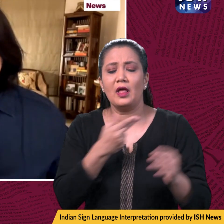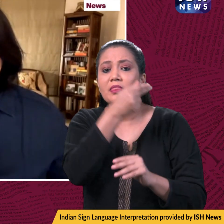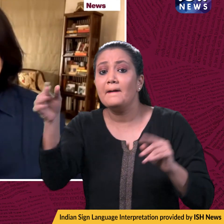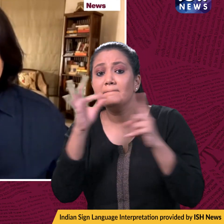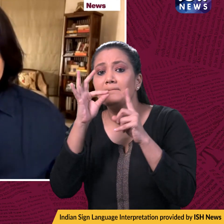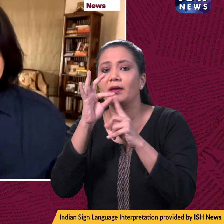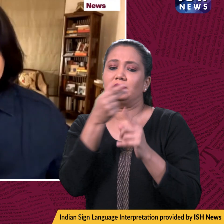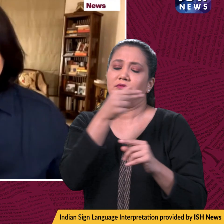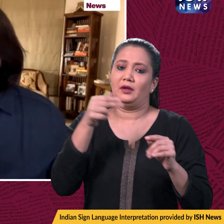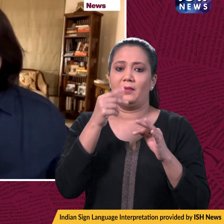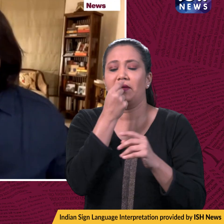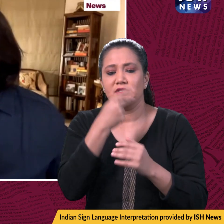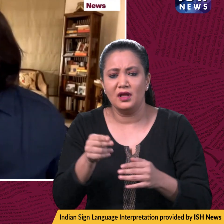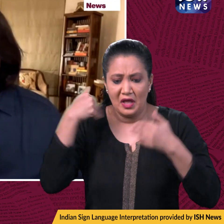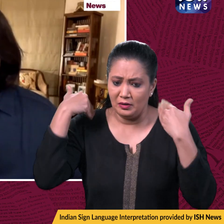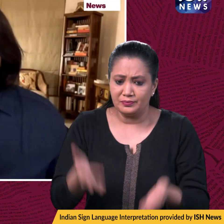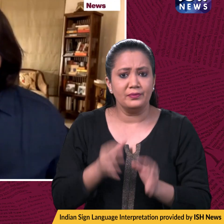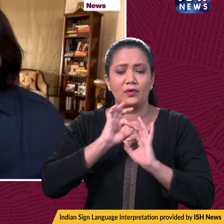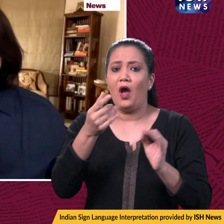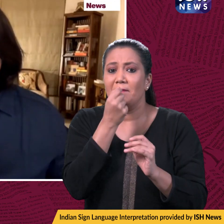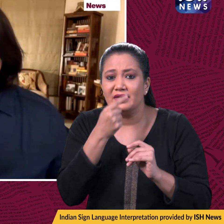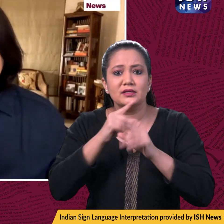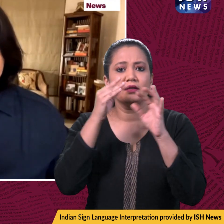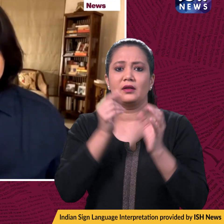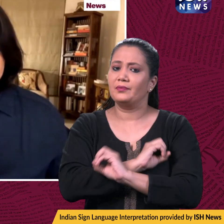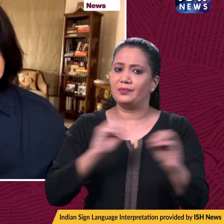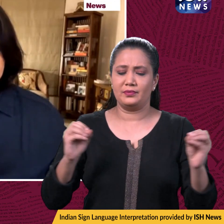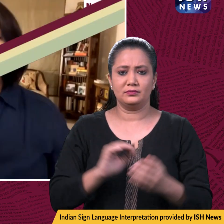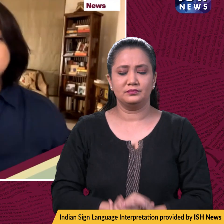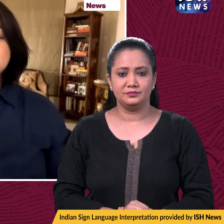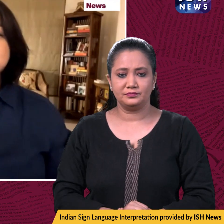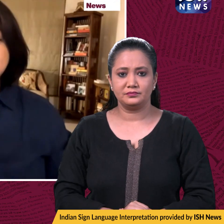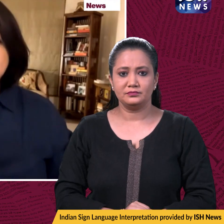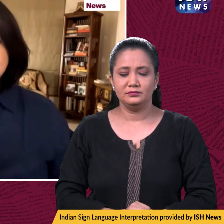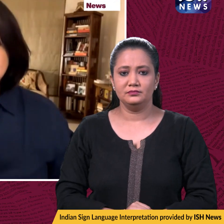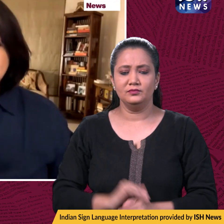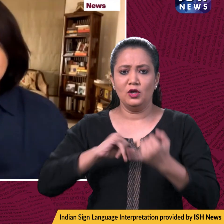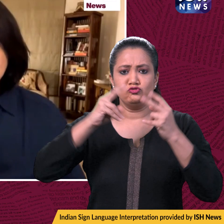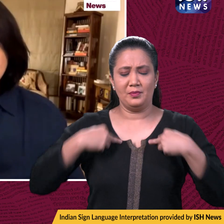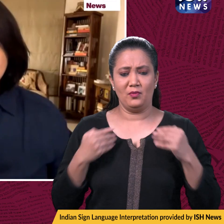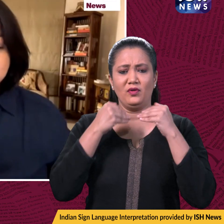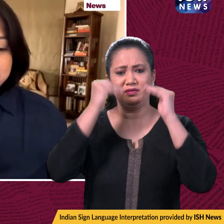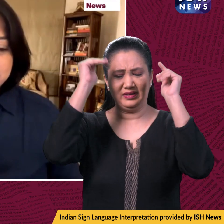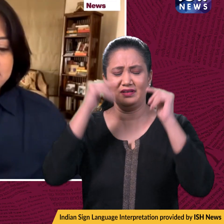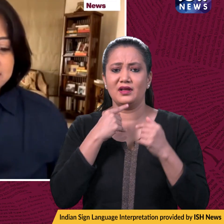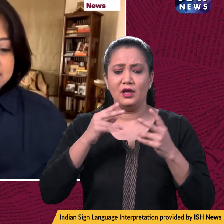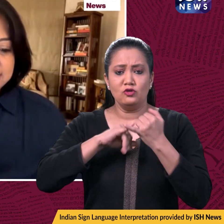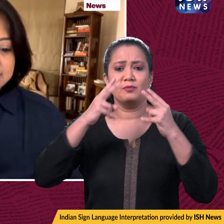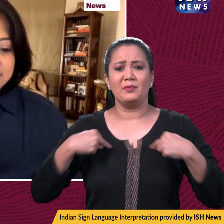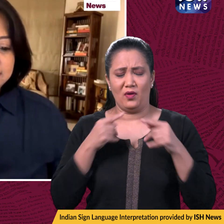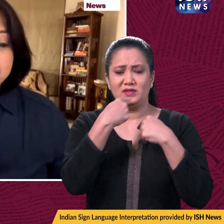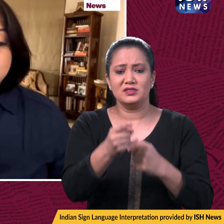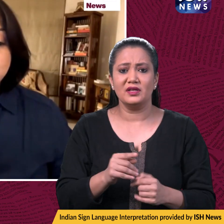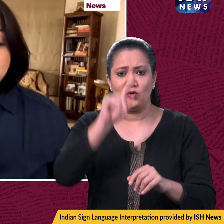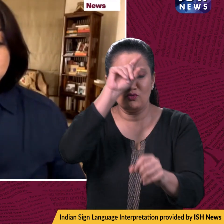as Paxlovid. Currently, there is no antiviral treatment for COVID. In its submission to the Supreme Court, the Gujarat government has raised the